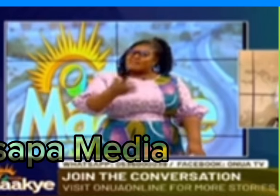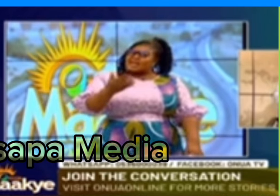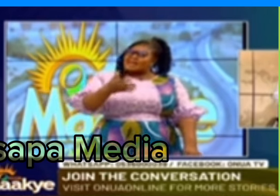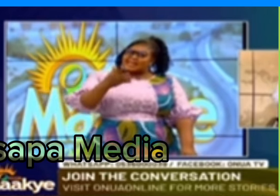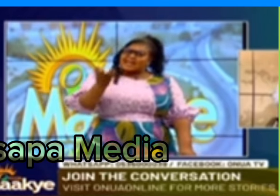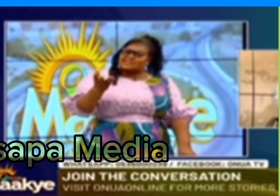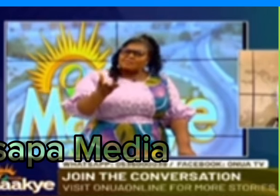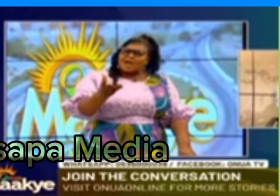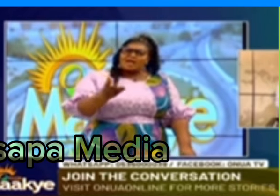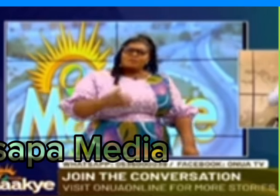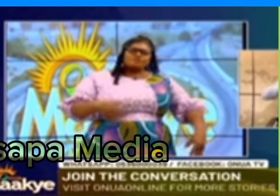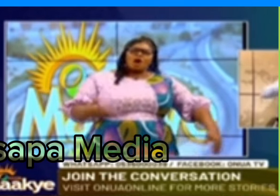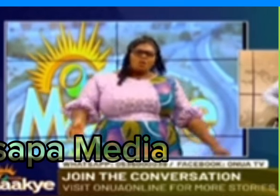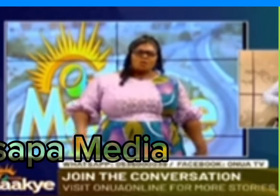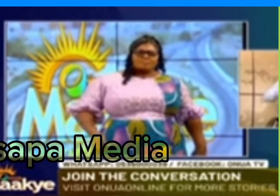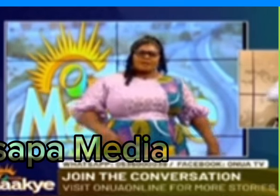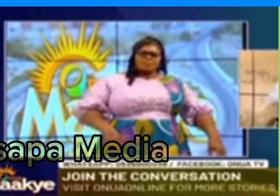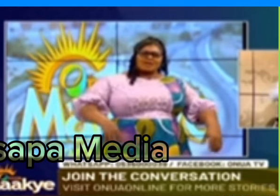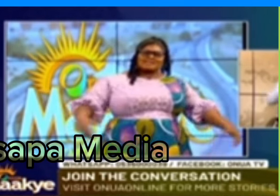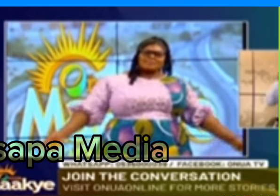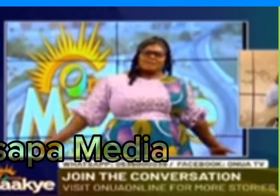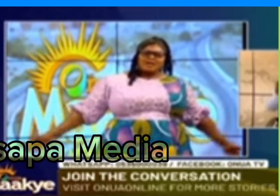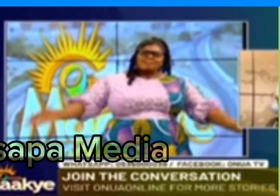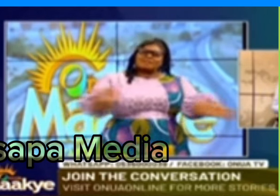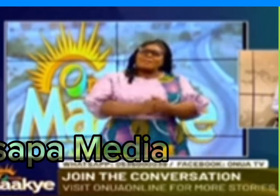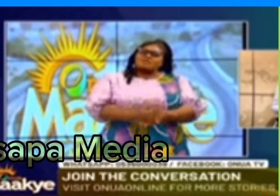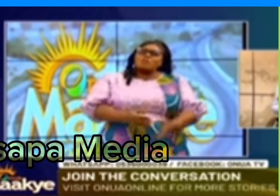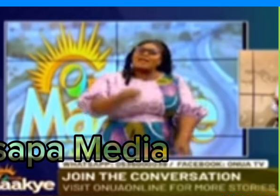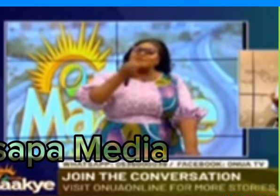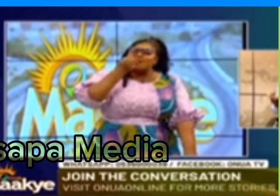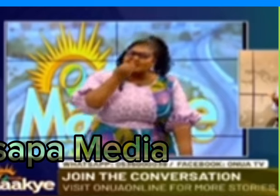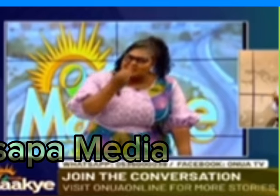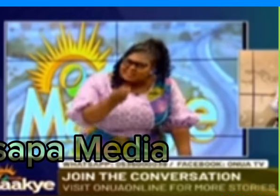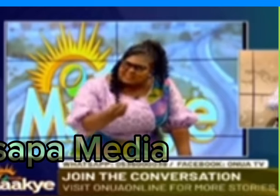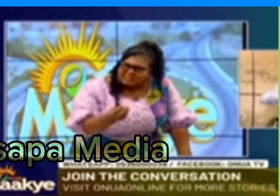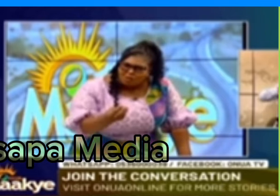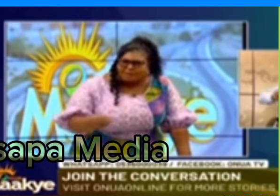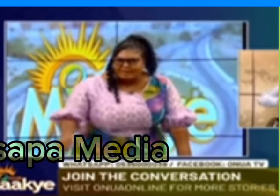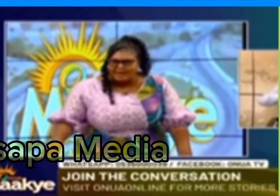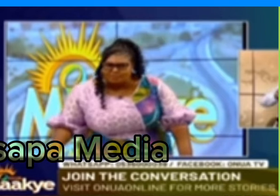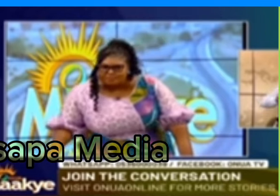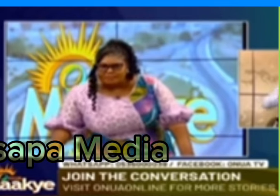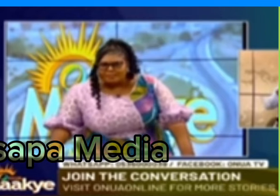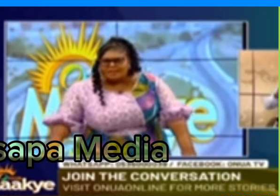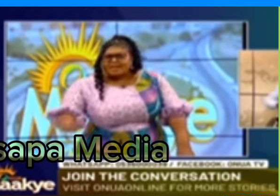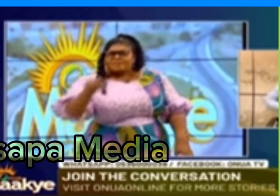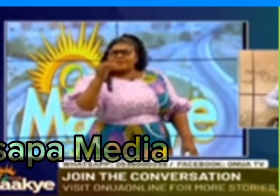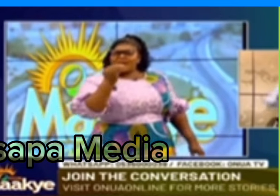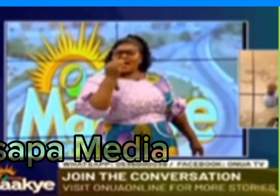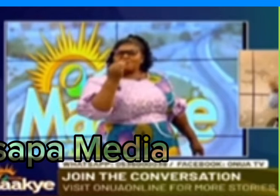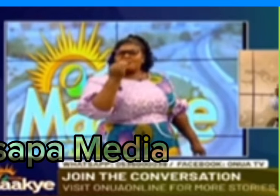a Tadabia, I am a Kansembia. Was all many more Kasabium, but my patch away your reality. And someone here,